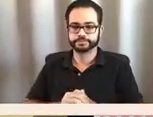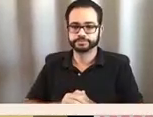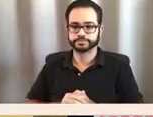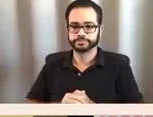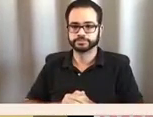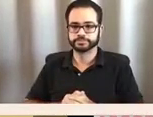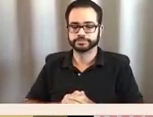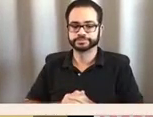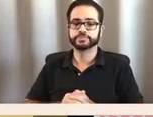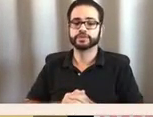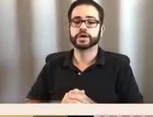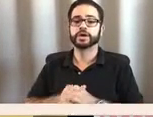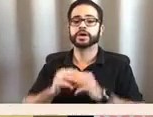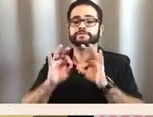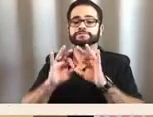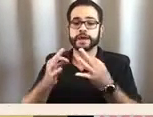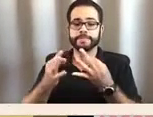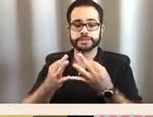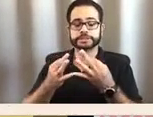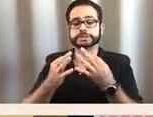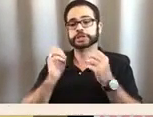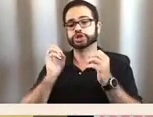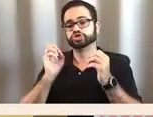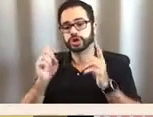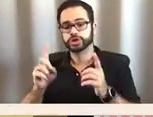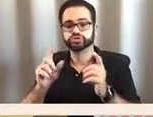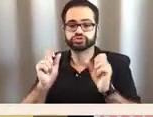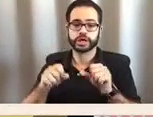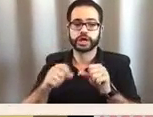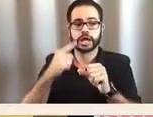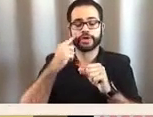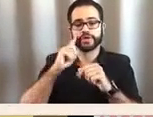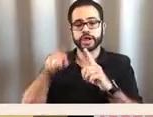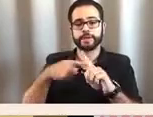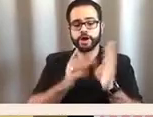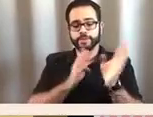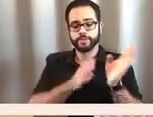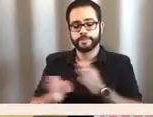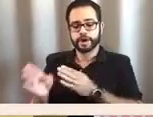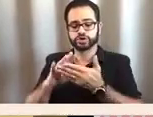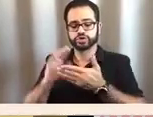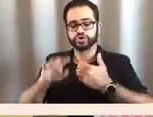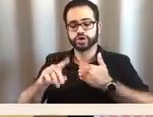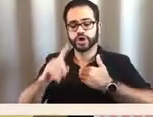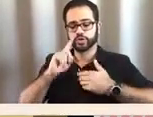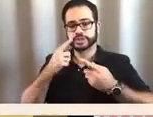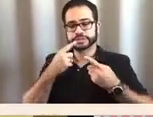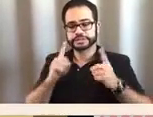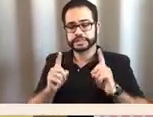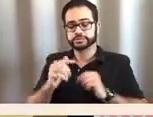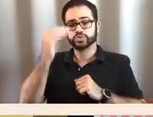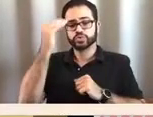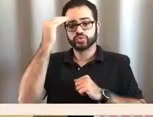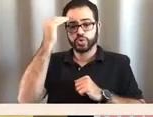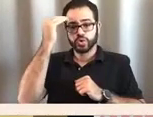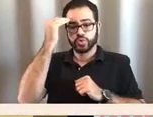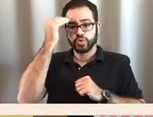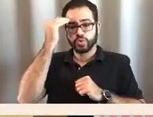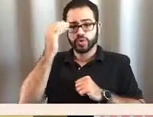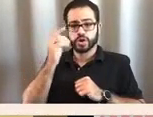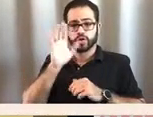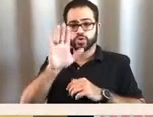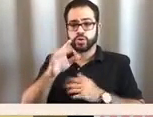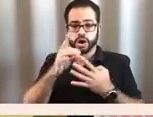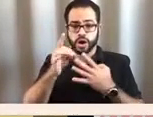Professionals, families, and educators can think about preparing students for success, to succeed, knowing what the